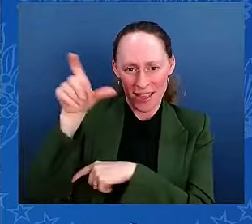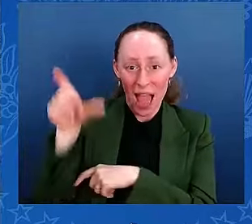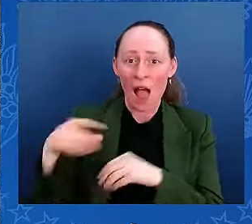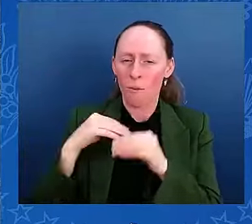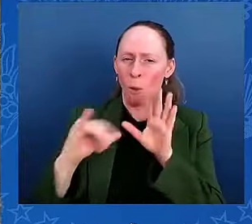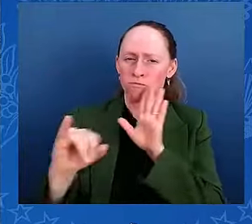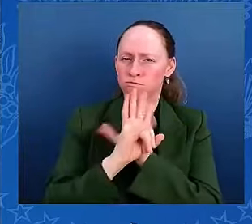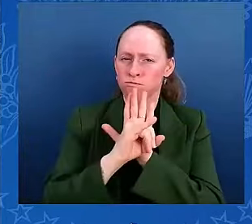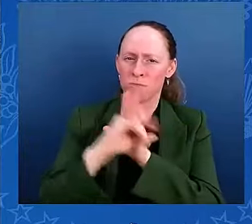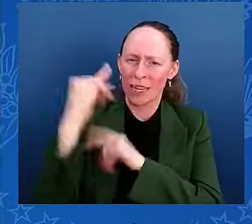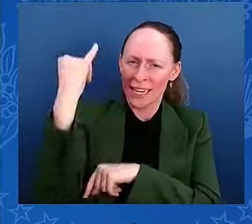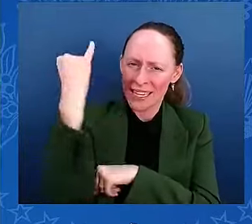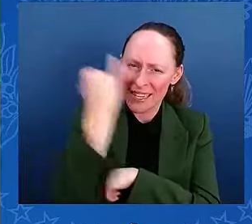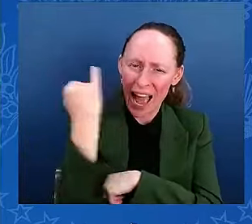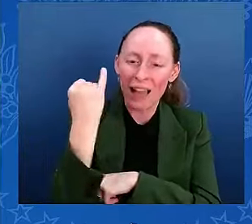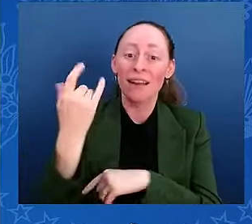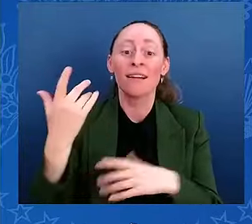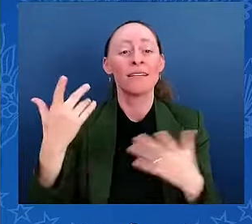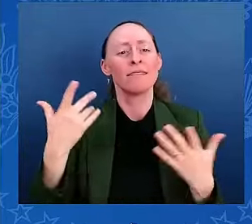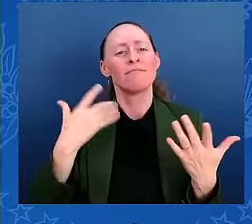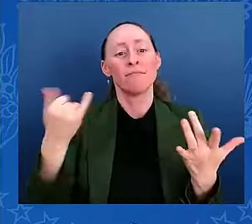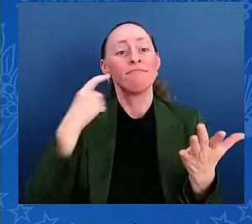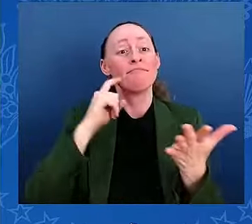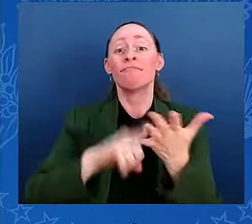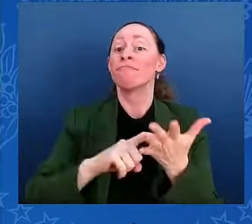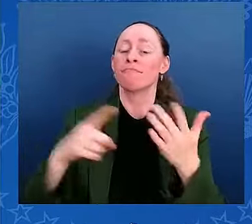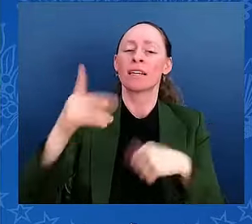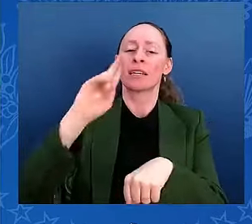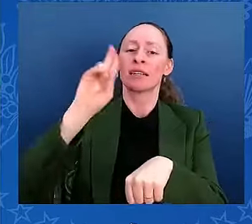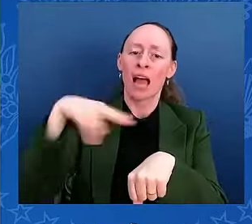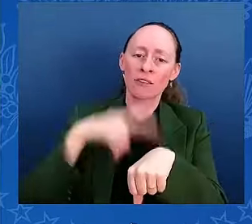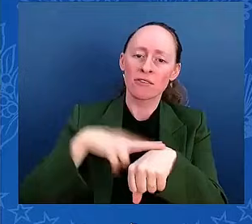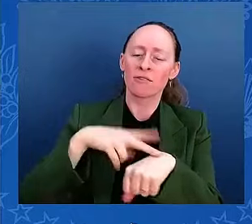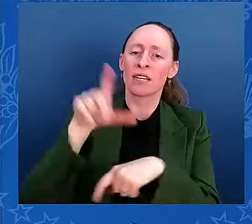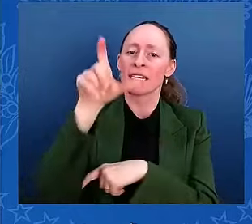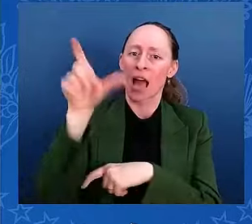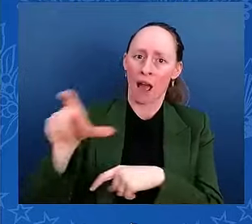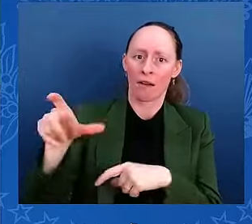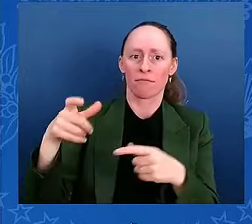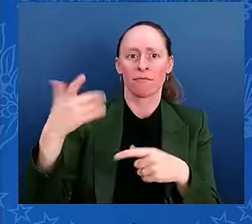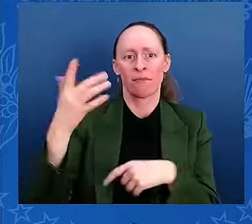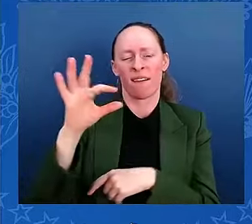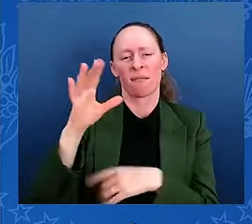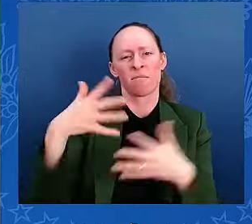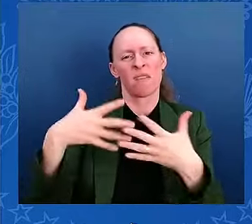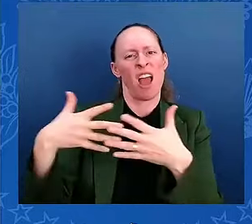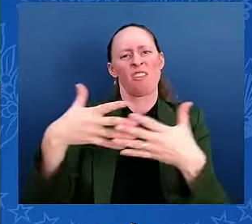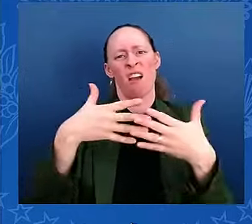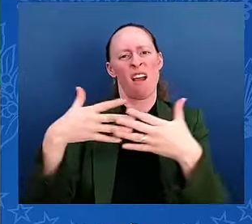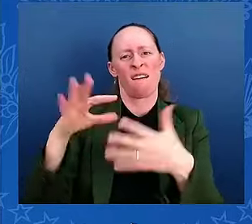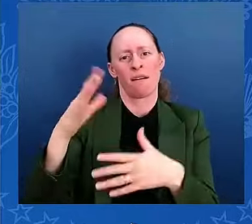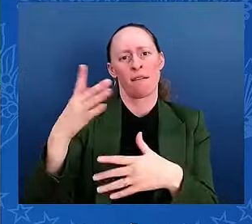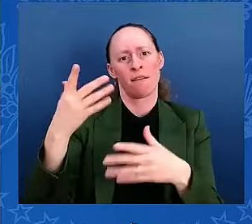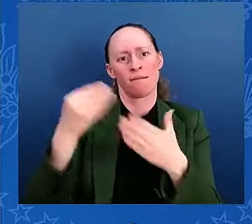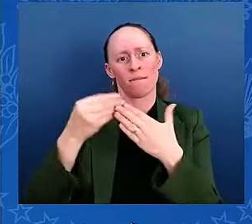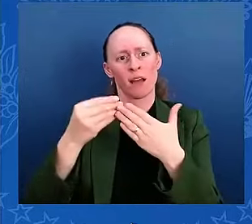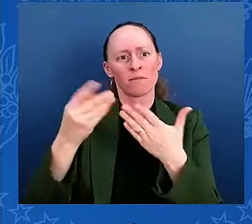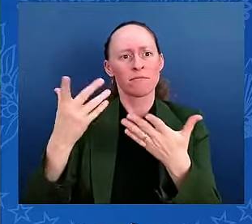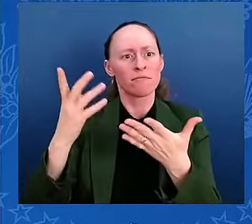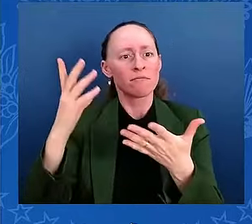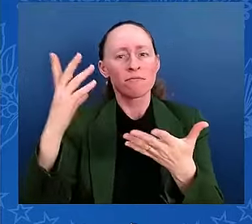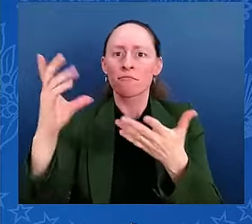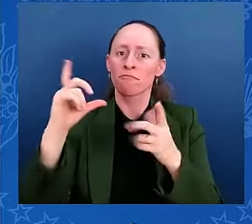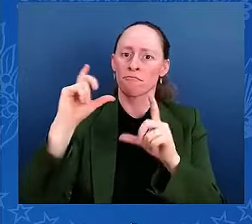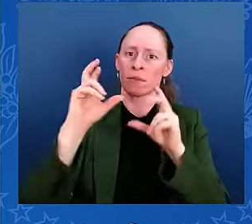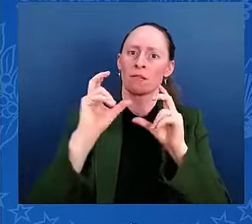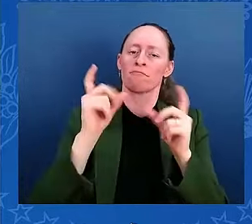Foundation's Voyage of Discovery, a two-week trip that allowed me to encounter the land of our common Italian ancestors. I learned